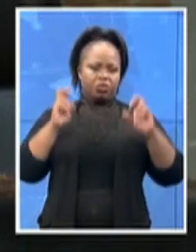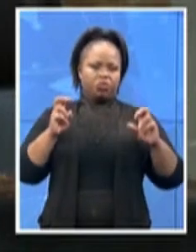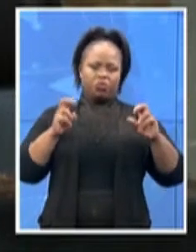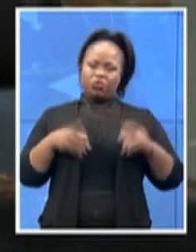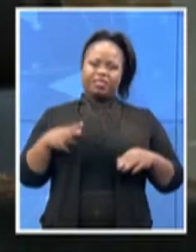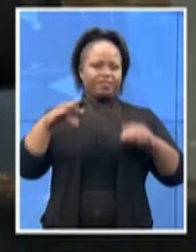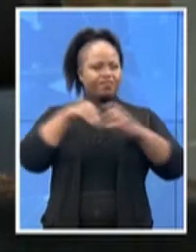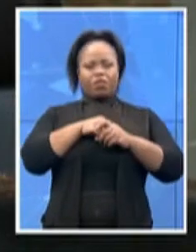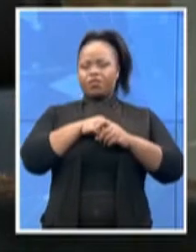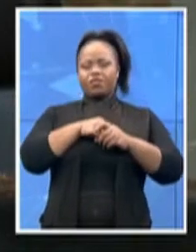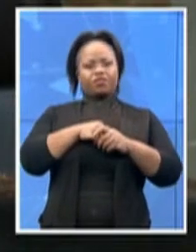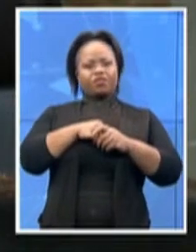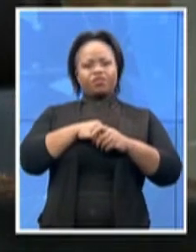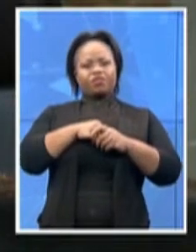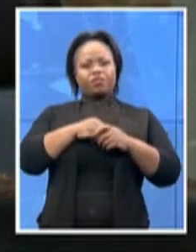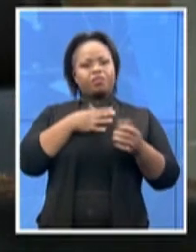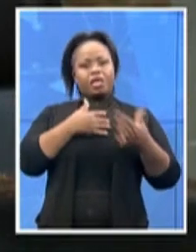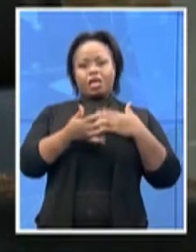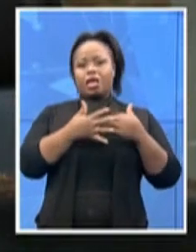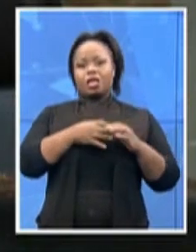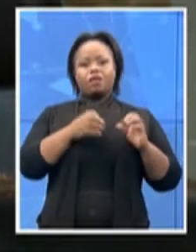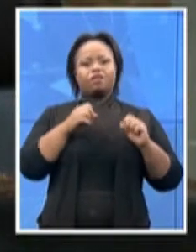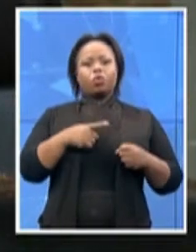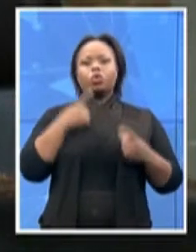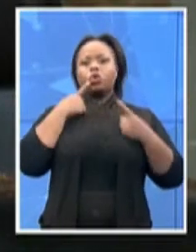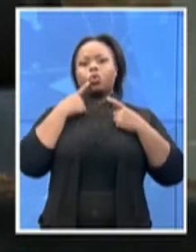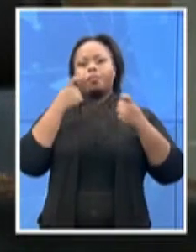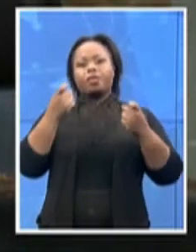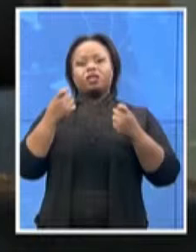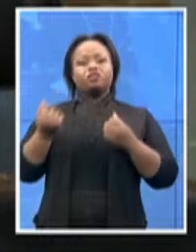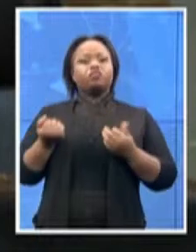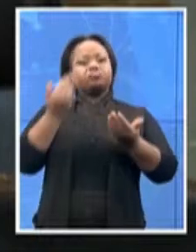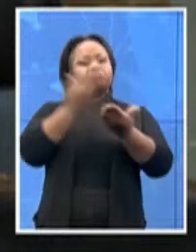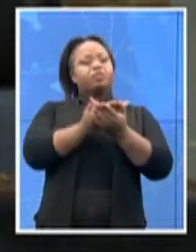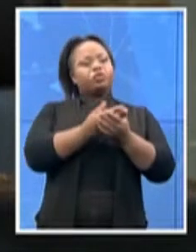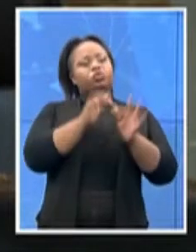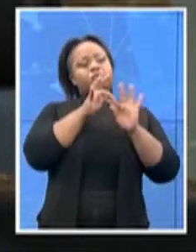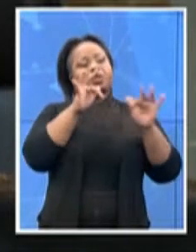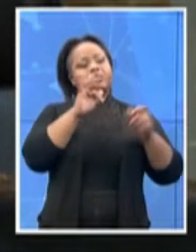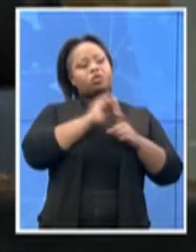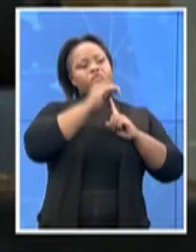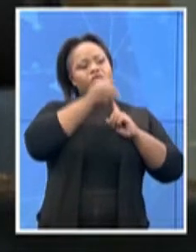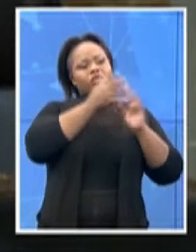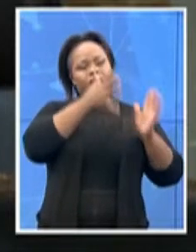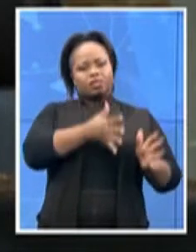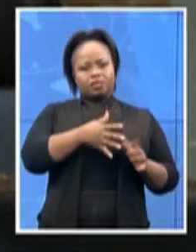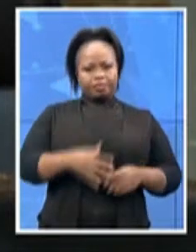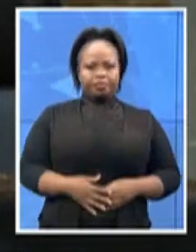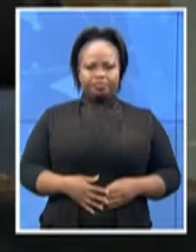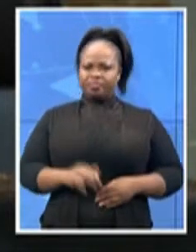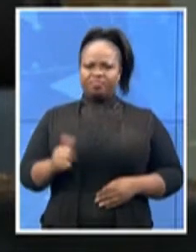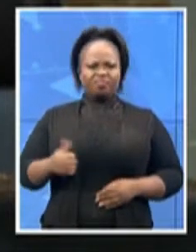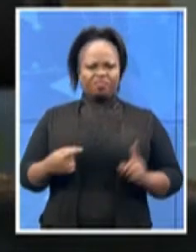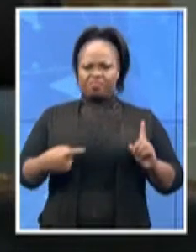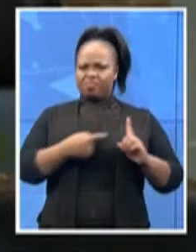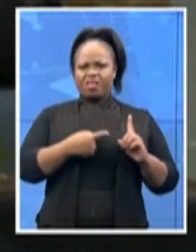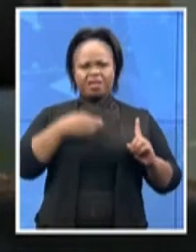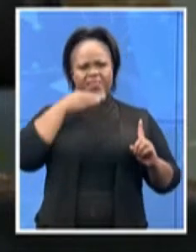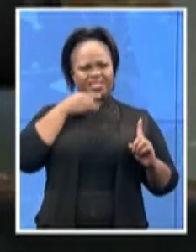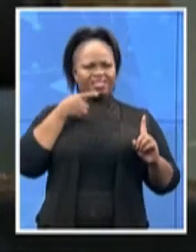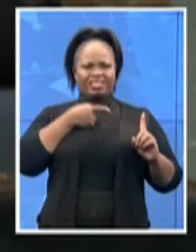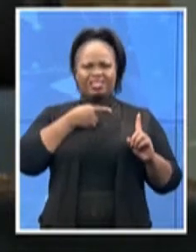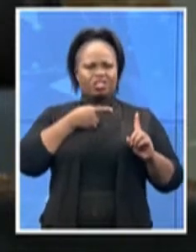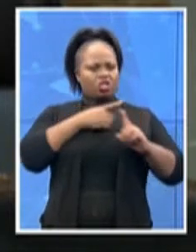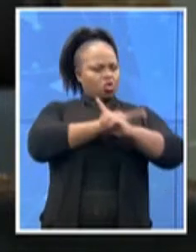complaints submitted to the Public Protector. Therefore, she did not have the authority to investigate